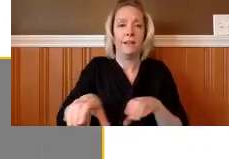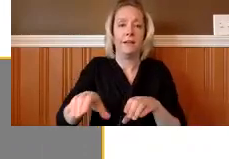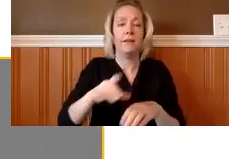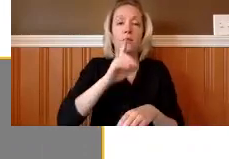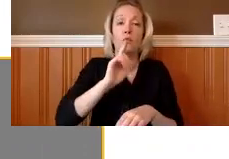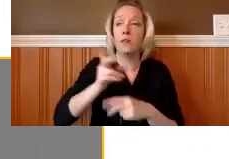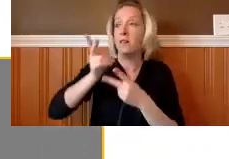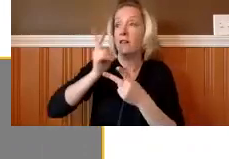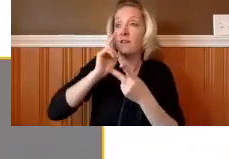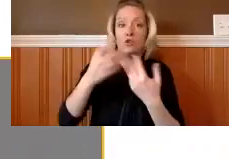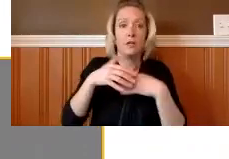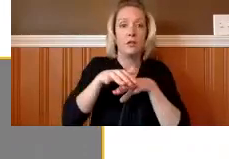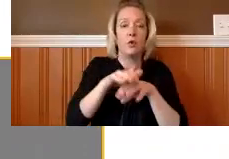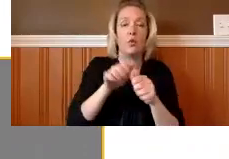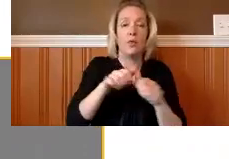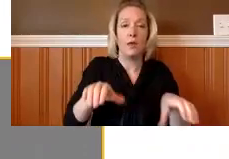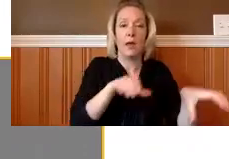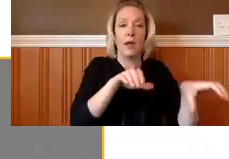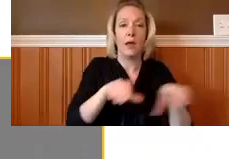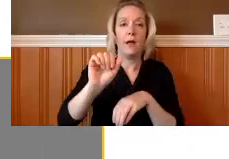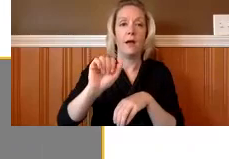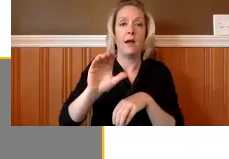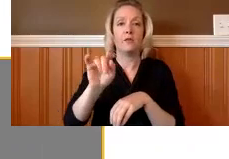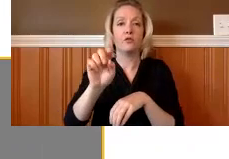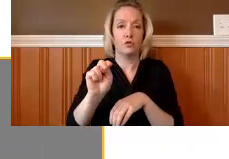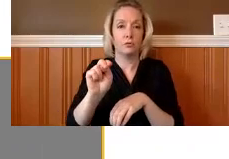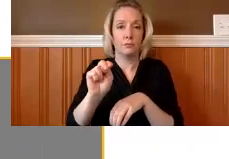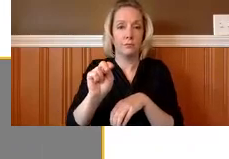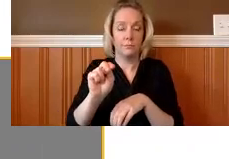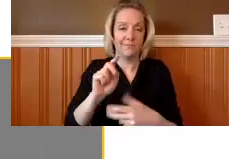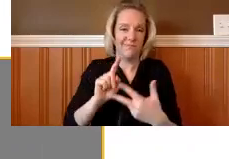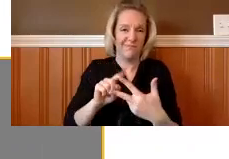their vision and an action. And that's our goal for phase 2.